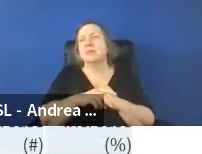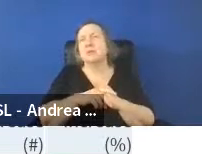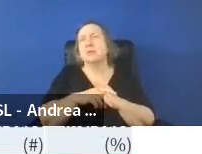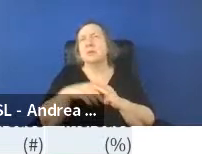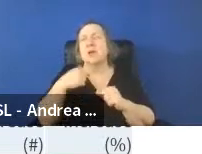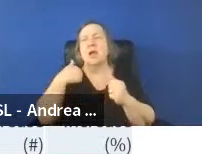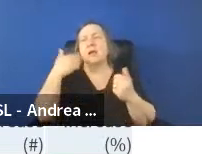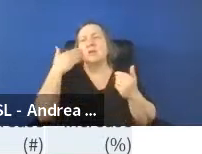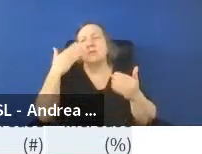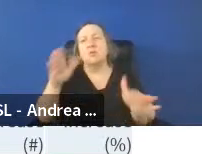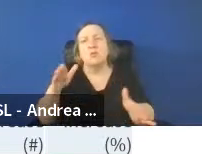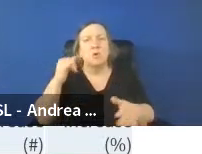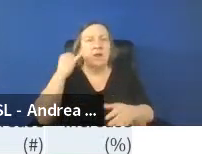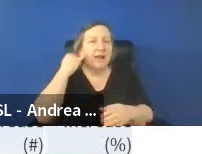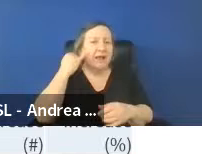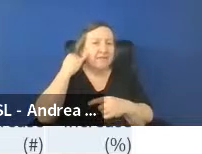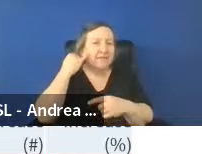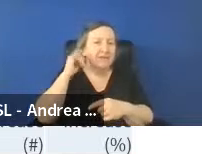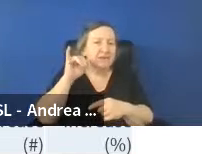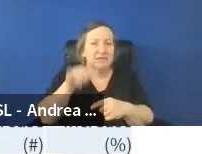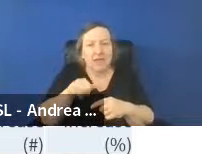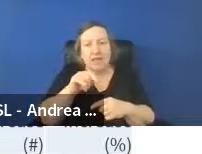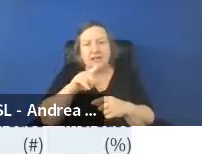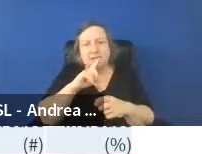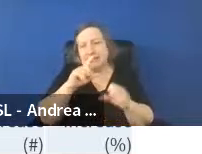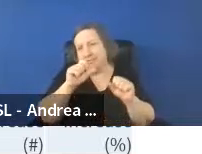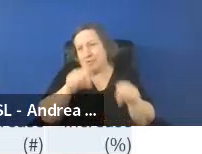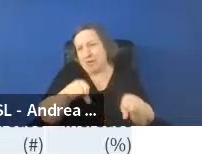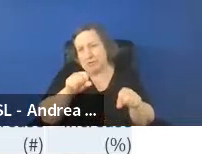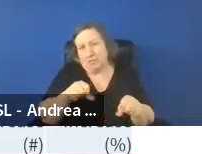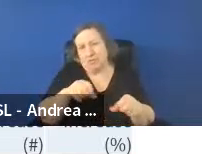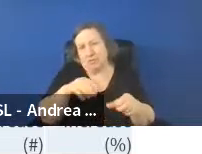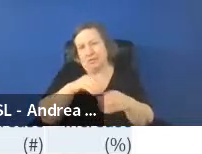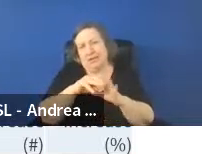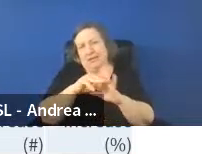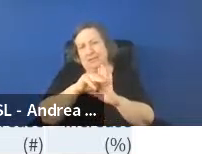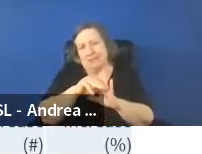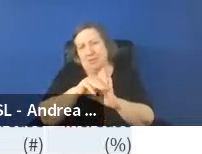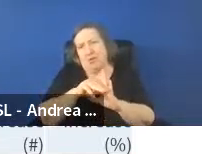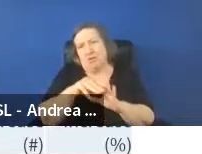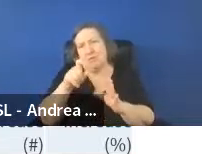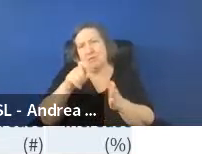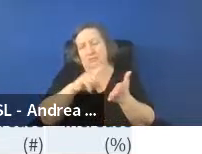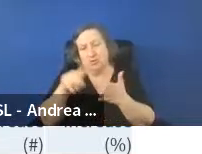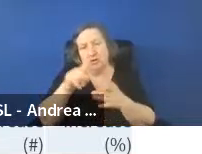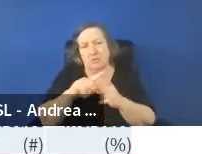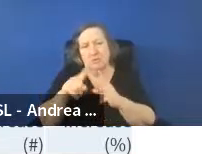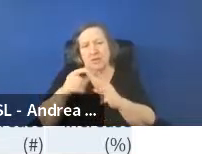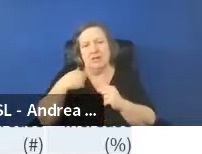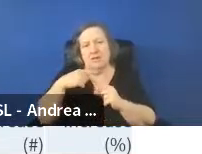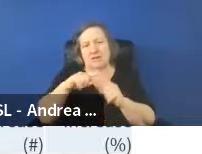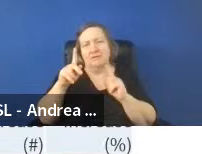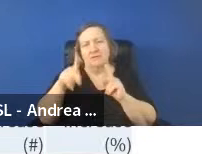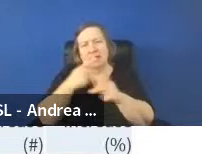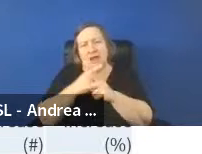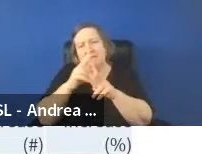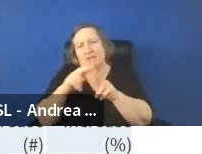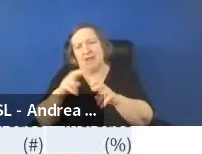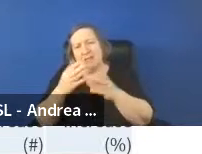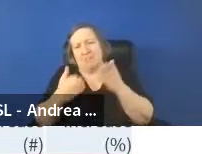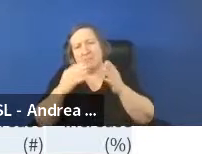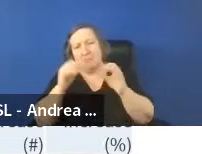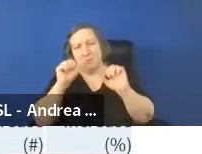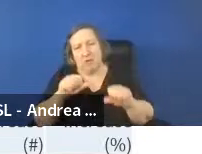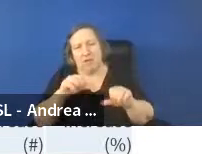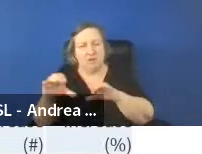don't know if that's necessarily possible within the model. That's something we have to check, but there is a different kind of analysis we might be able to do